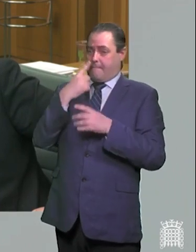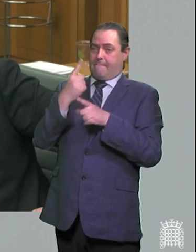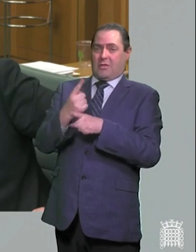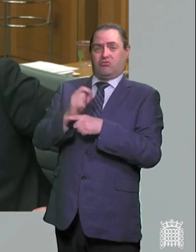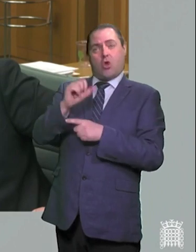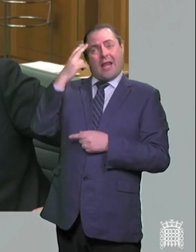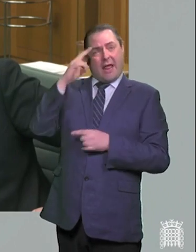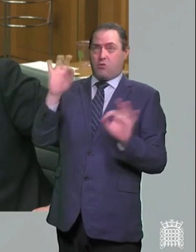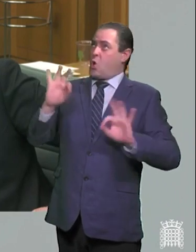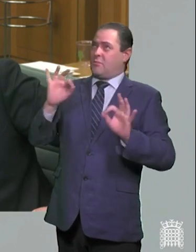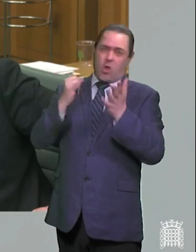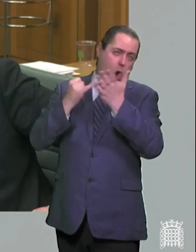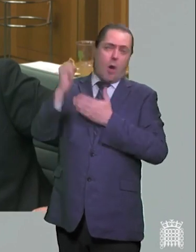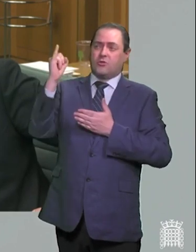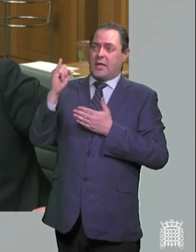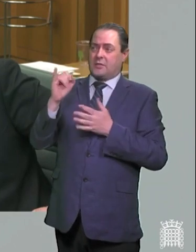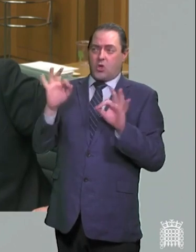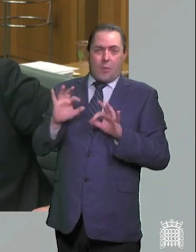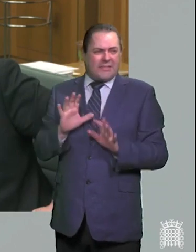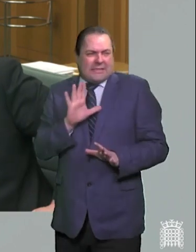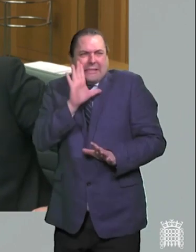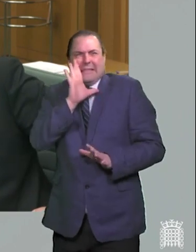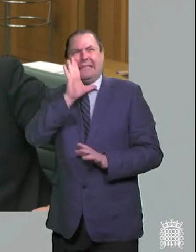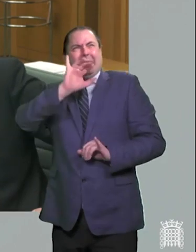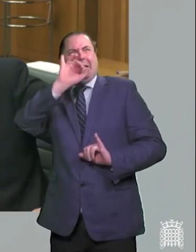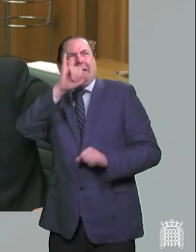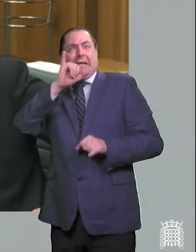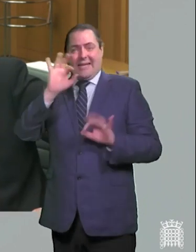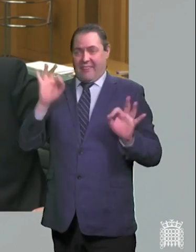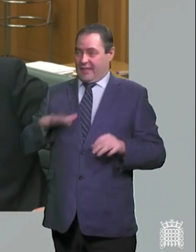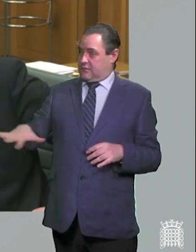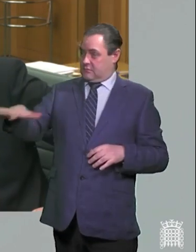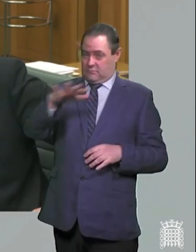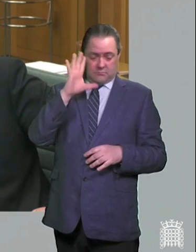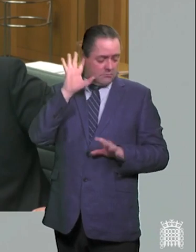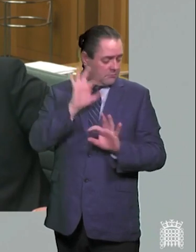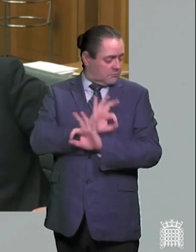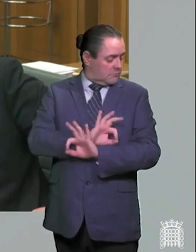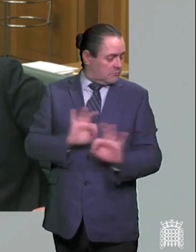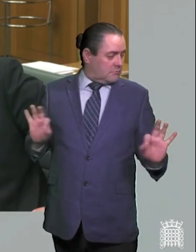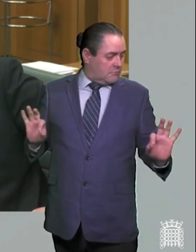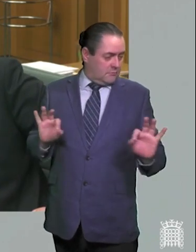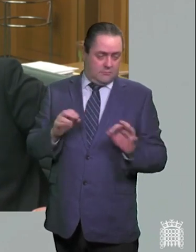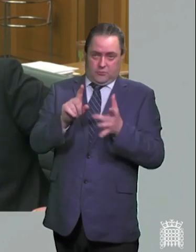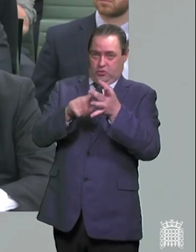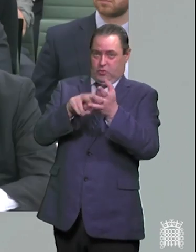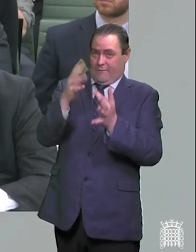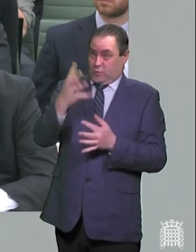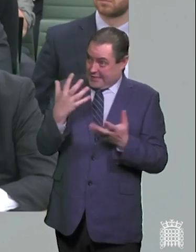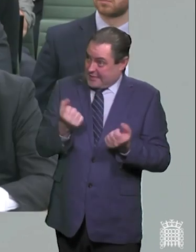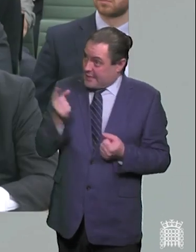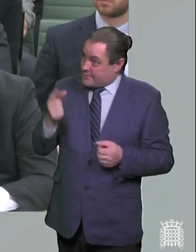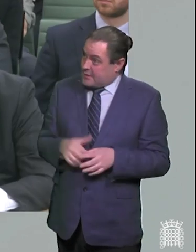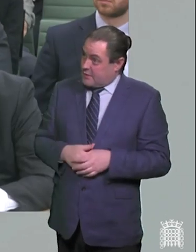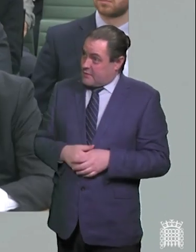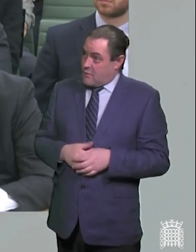single cry of object, not one, not even from a little mouse scuttling across the floor, not a single cry of object on the 14th of June. Can you accept that as